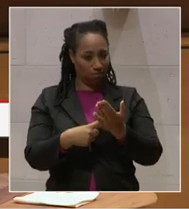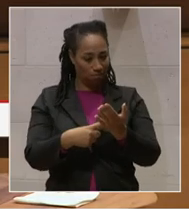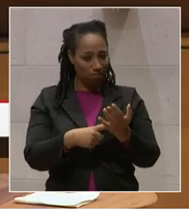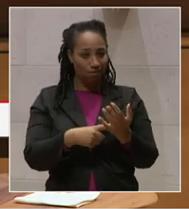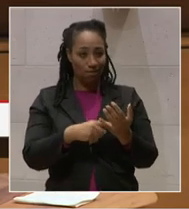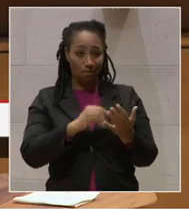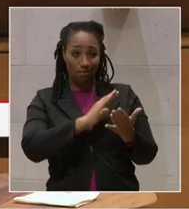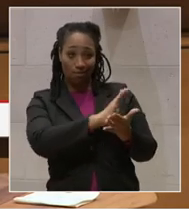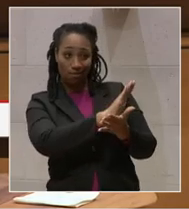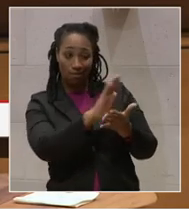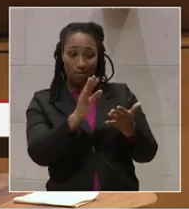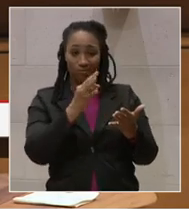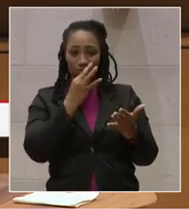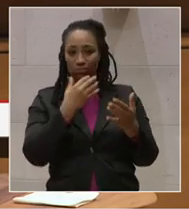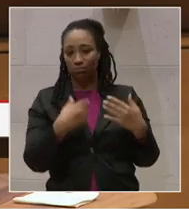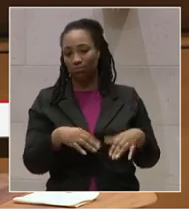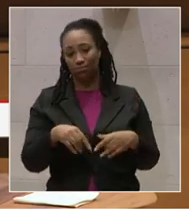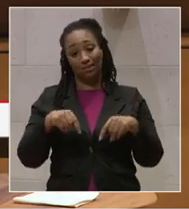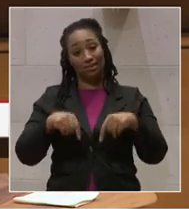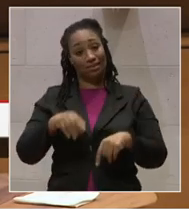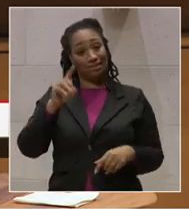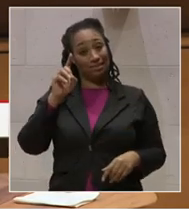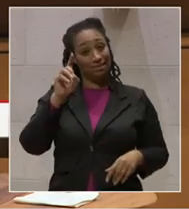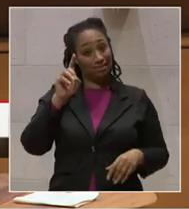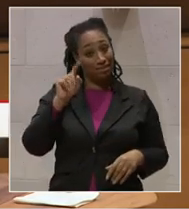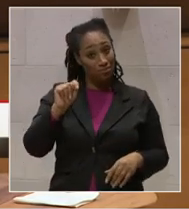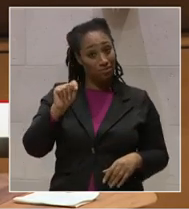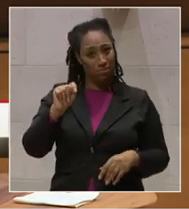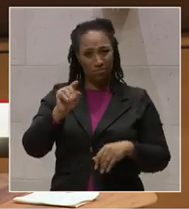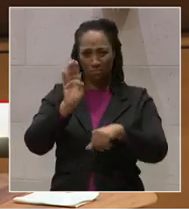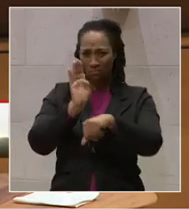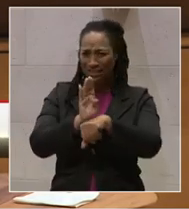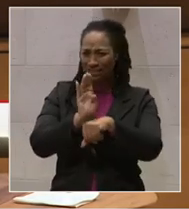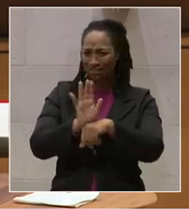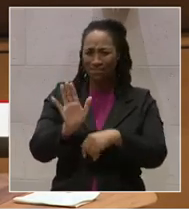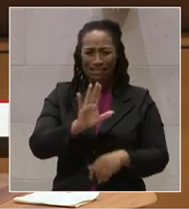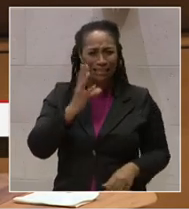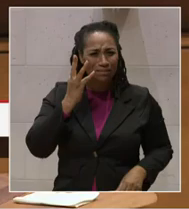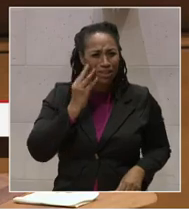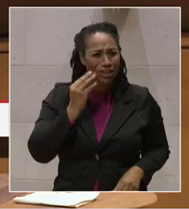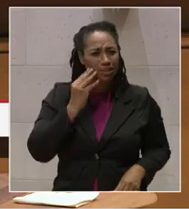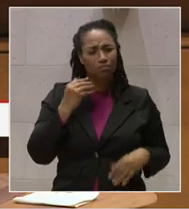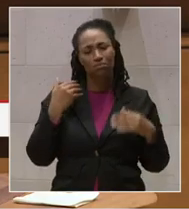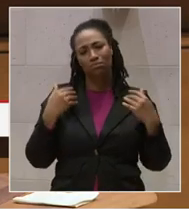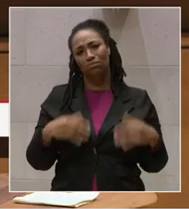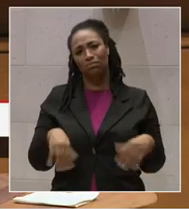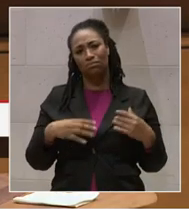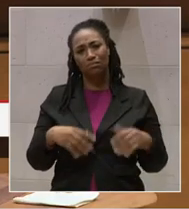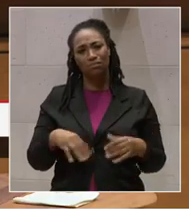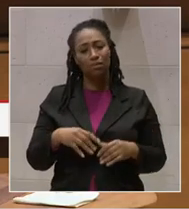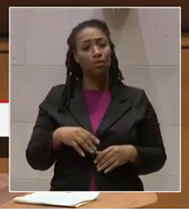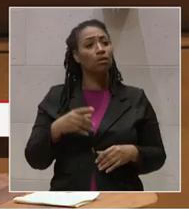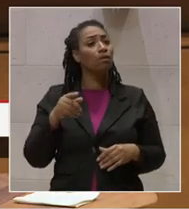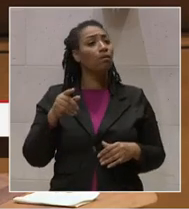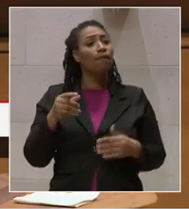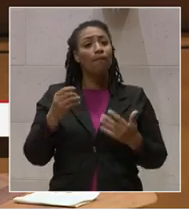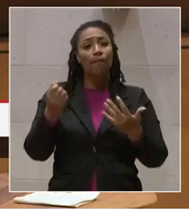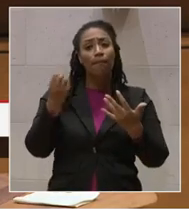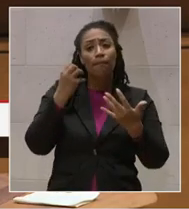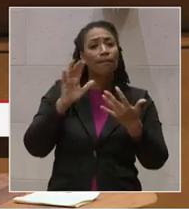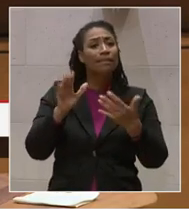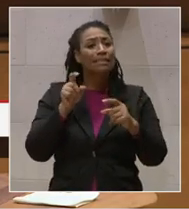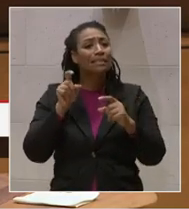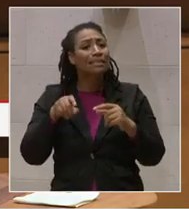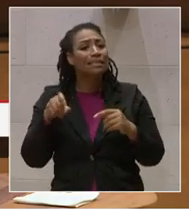right now, there's a shift need in the volume of office, and having to